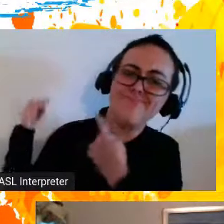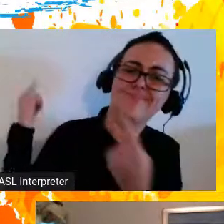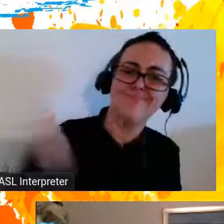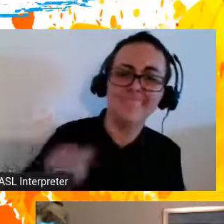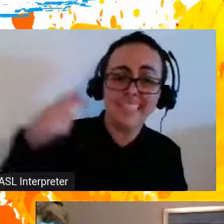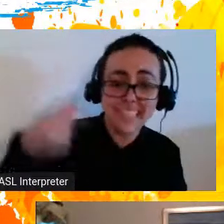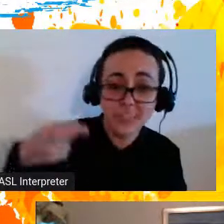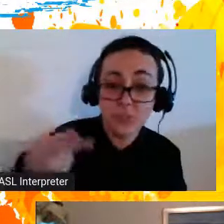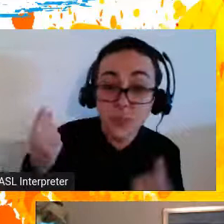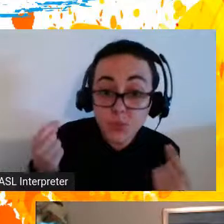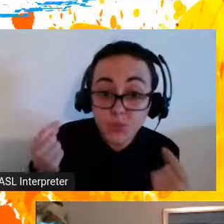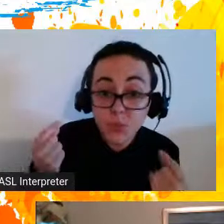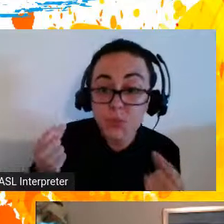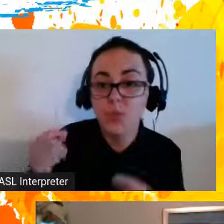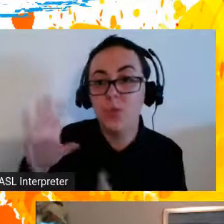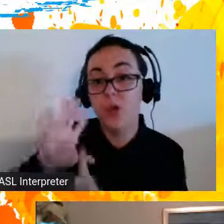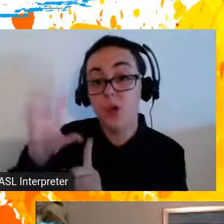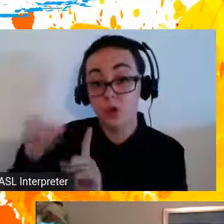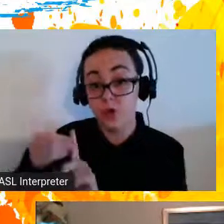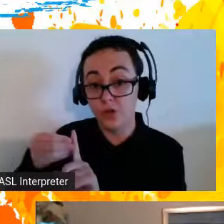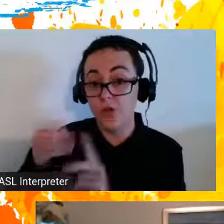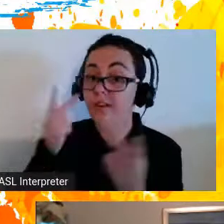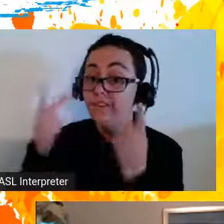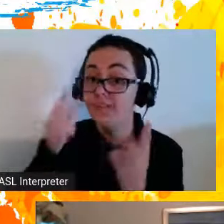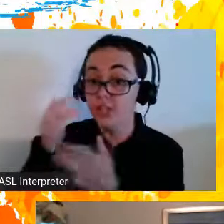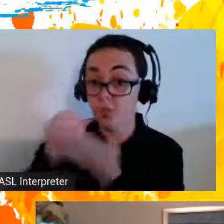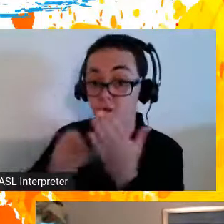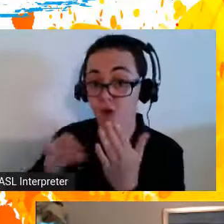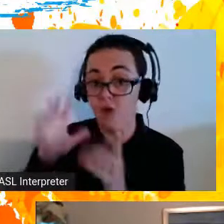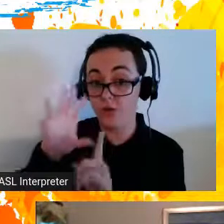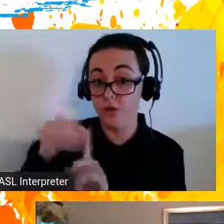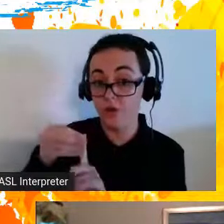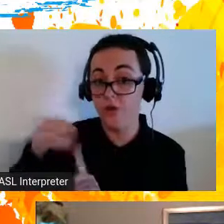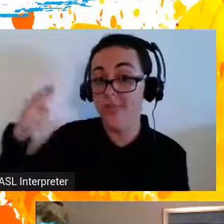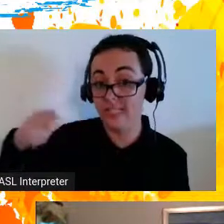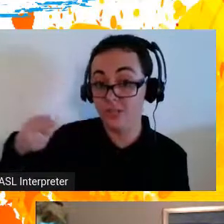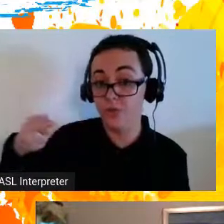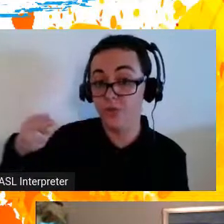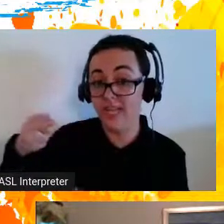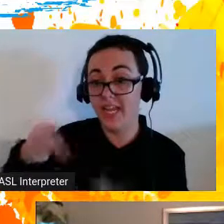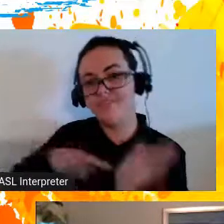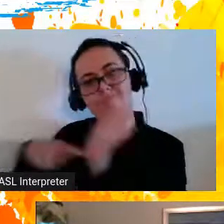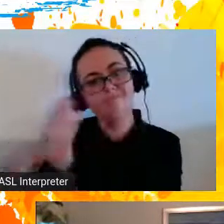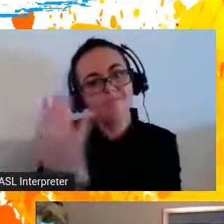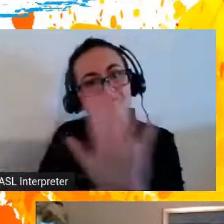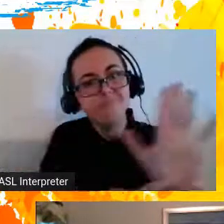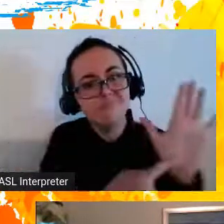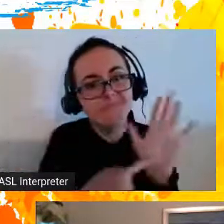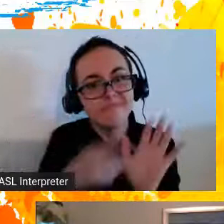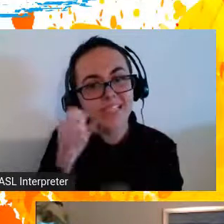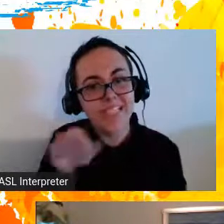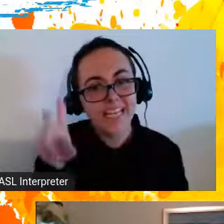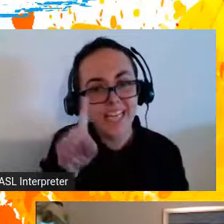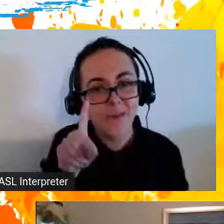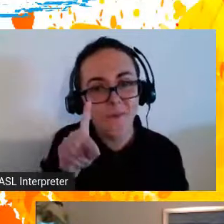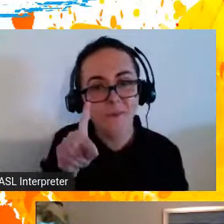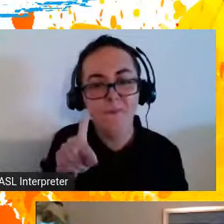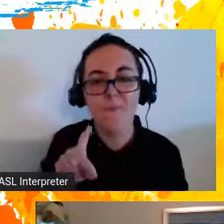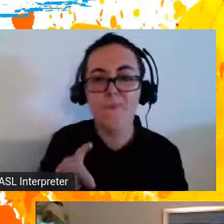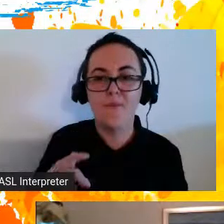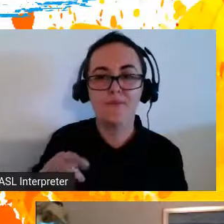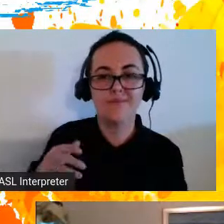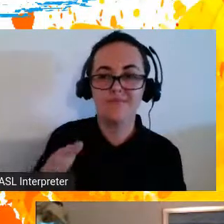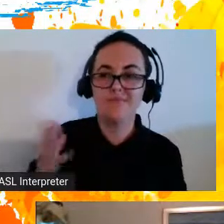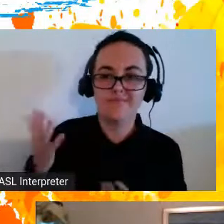of bringing culture, visual art culture certainly, and history to San Diego and leading that way.